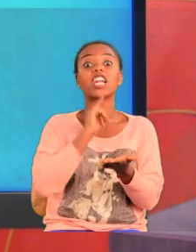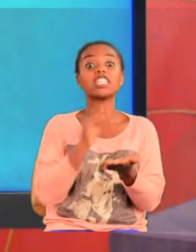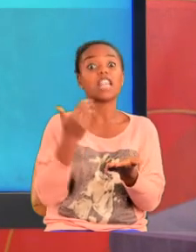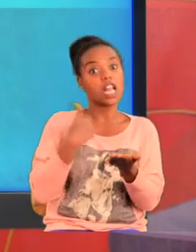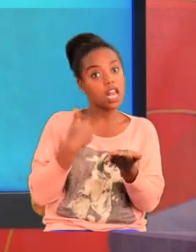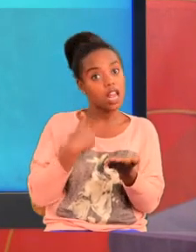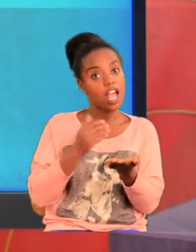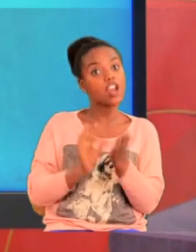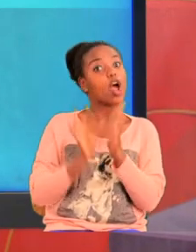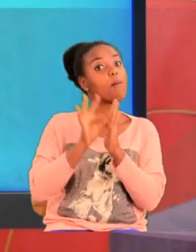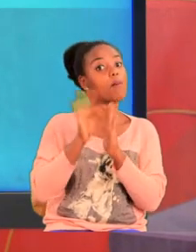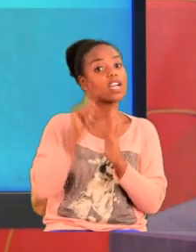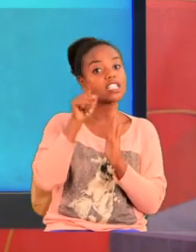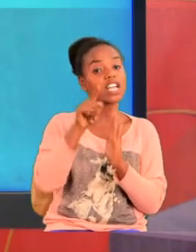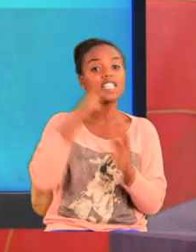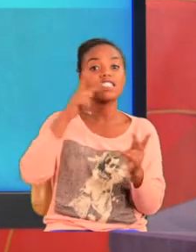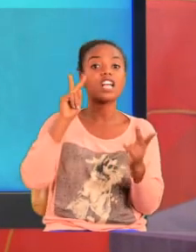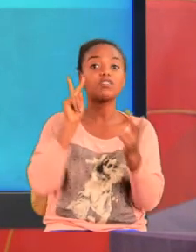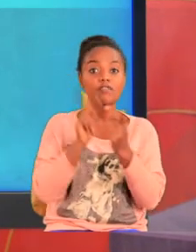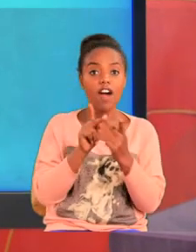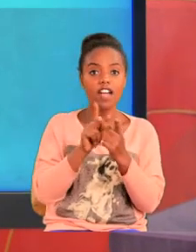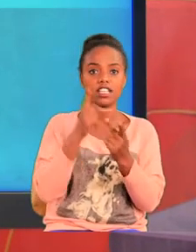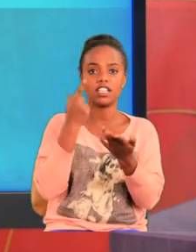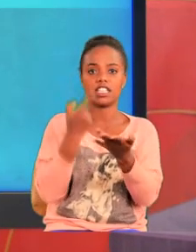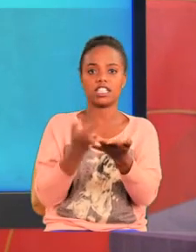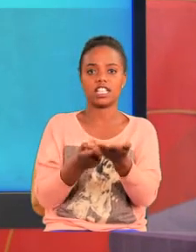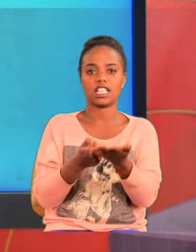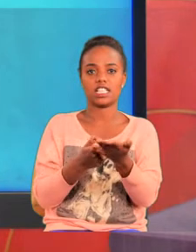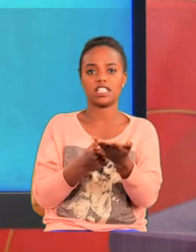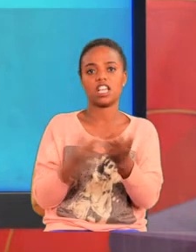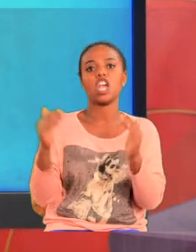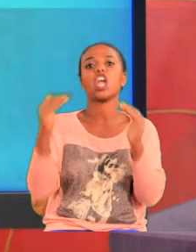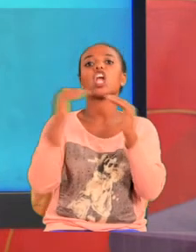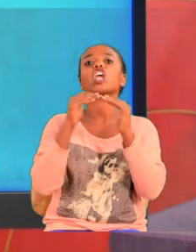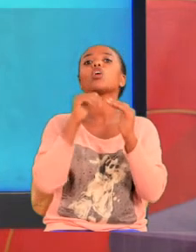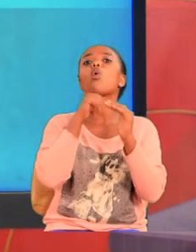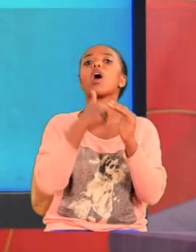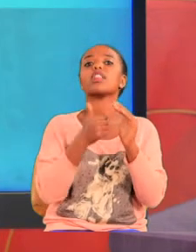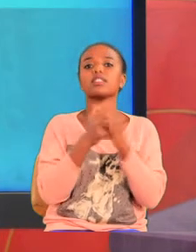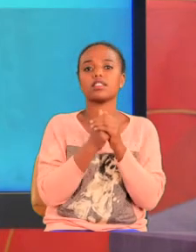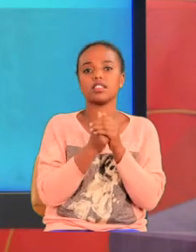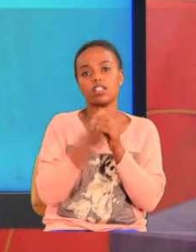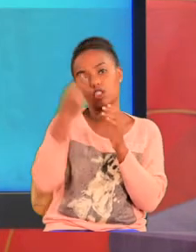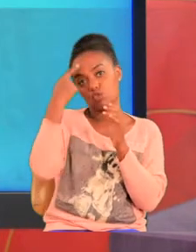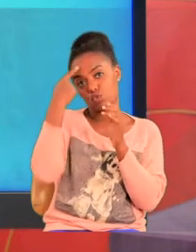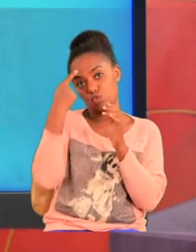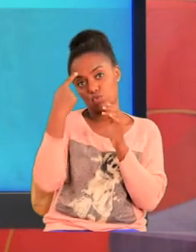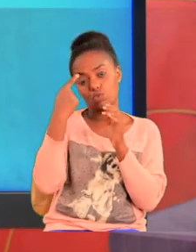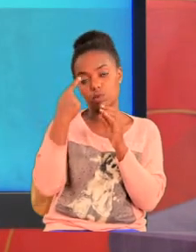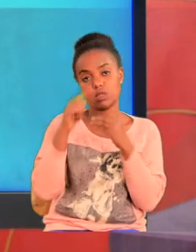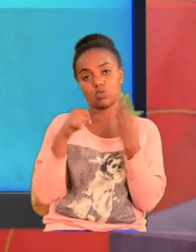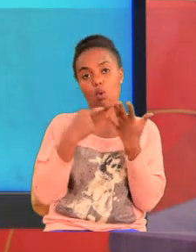number that satisfies this inequality. So,